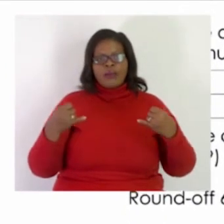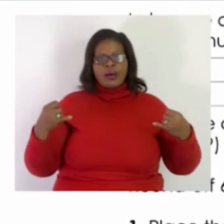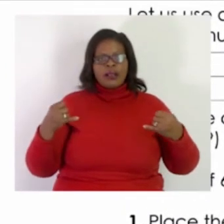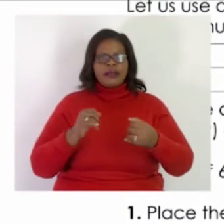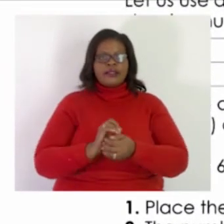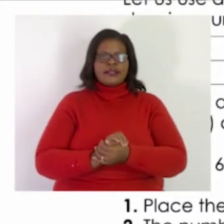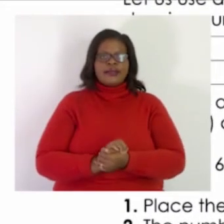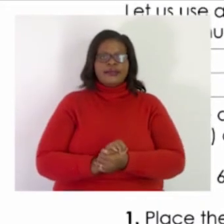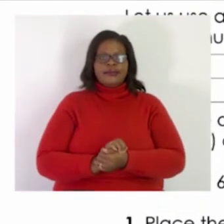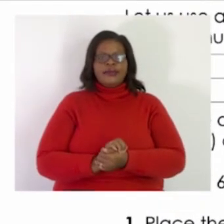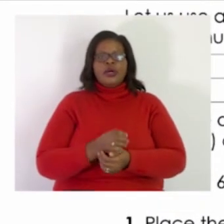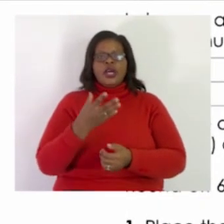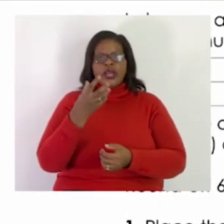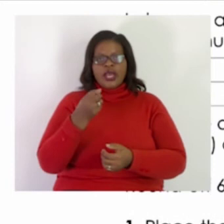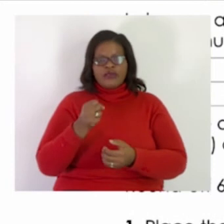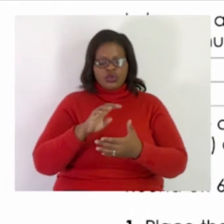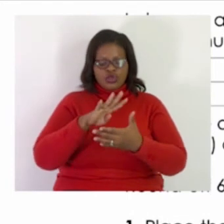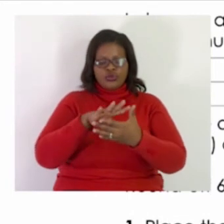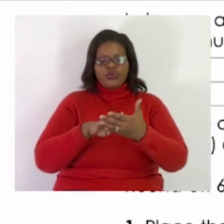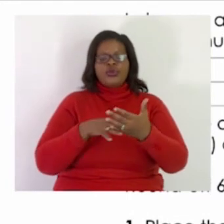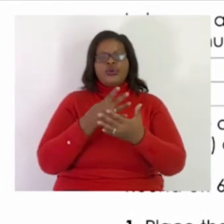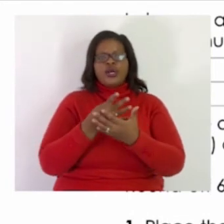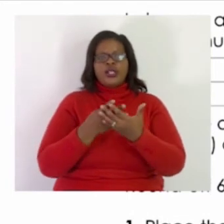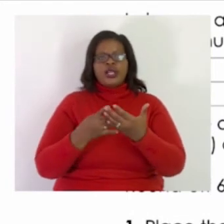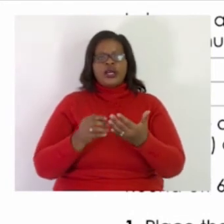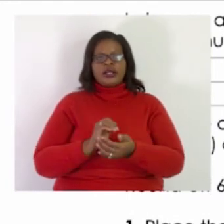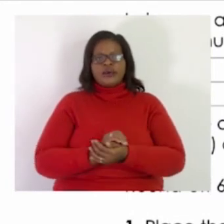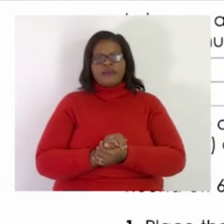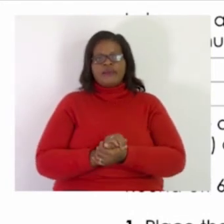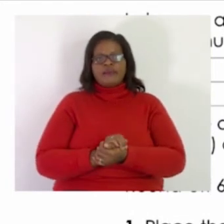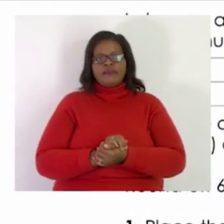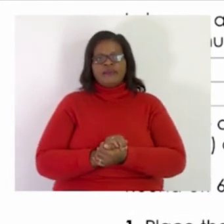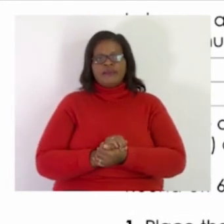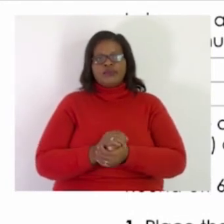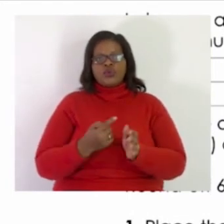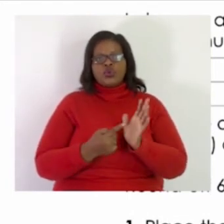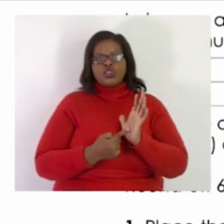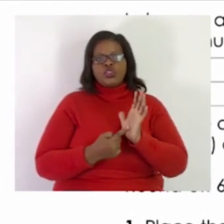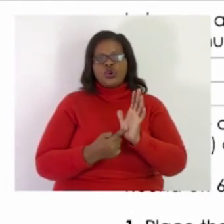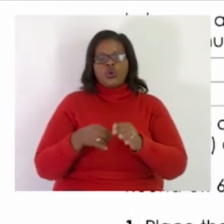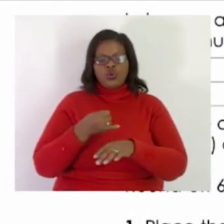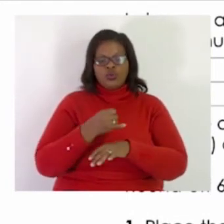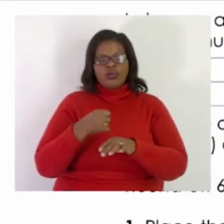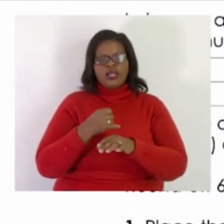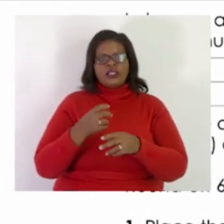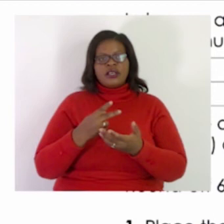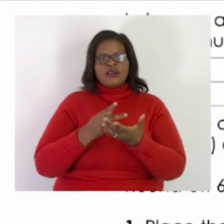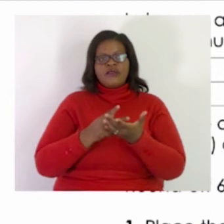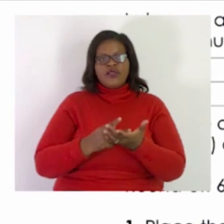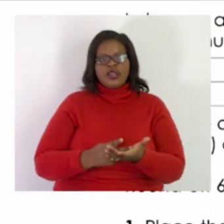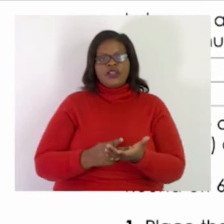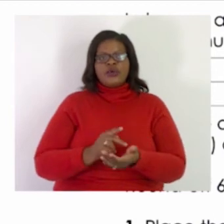a chart or a diagram here which indicates the place values and